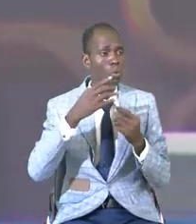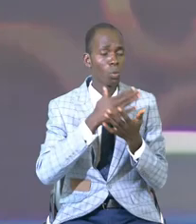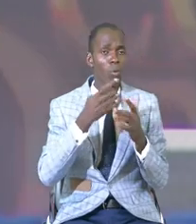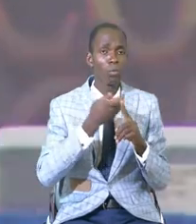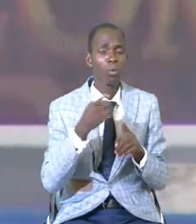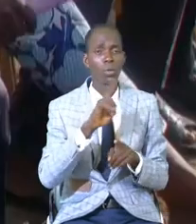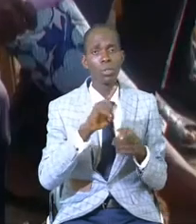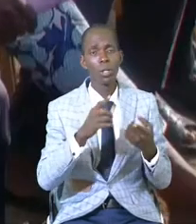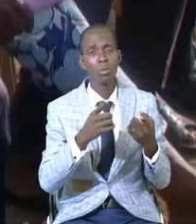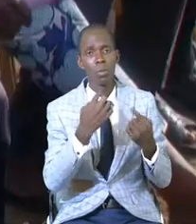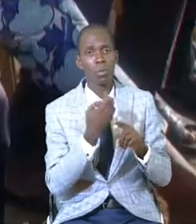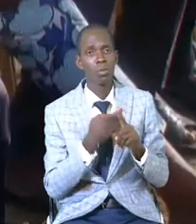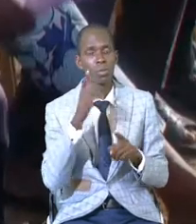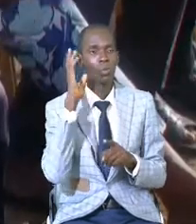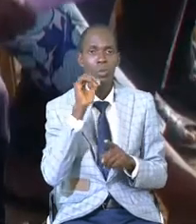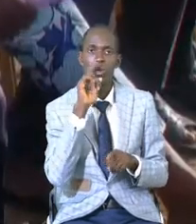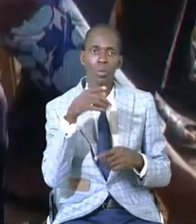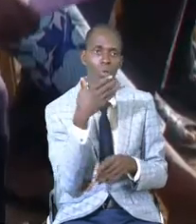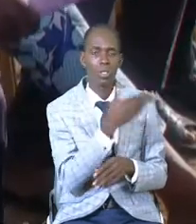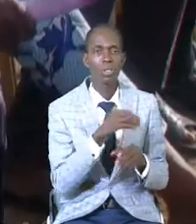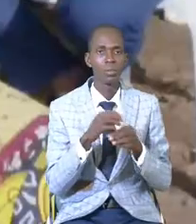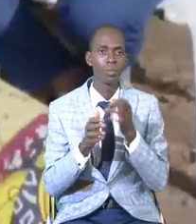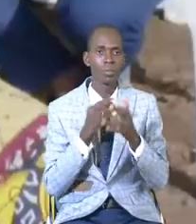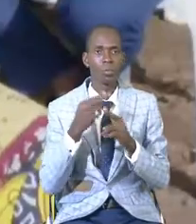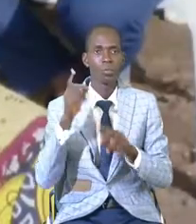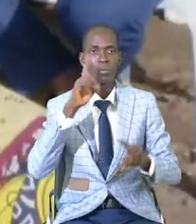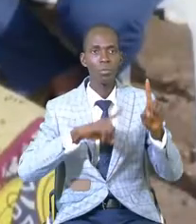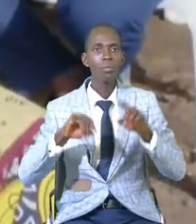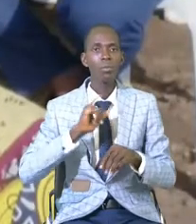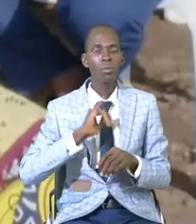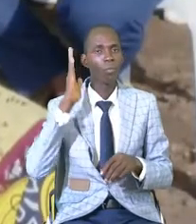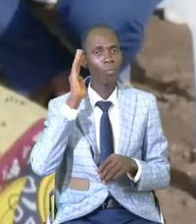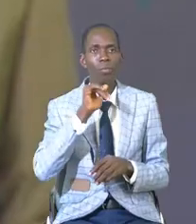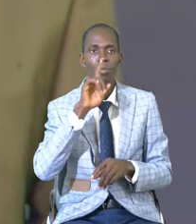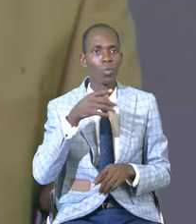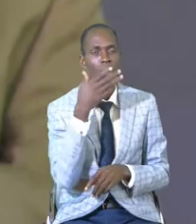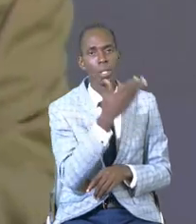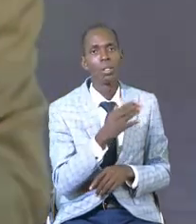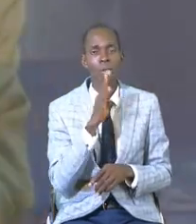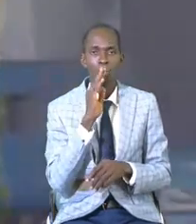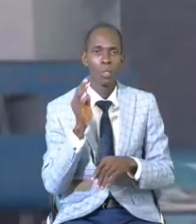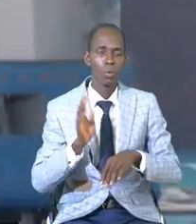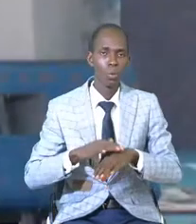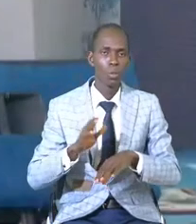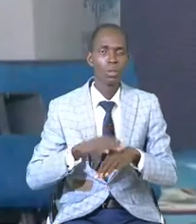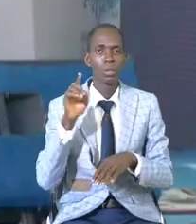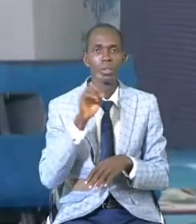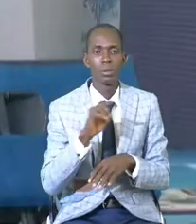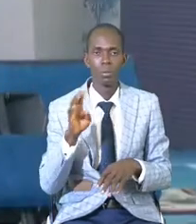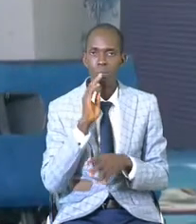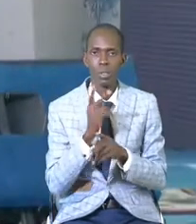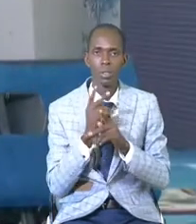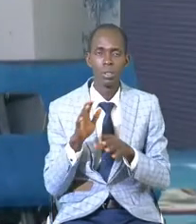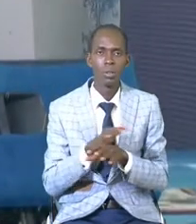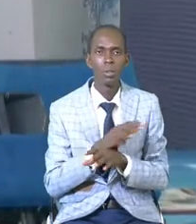will not go there. Amen. I will not go there. Take heed therefore, brethren, holy brethren, lest there